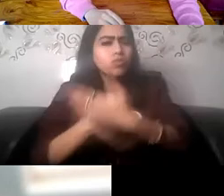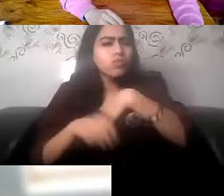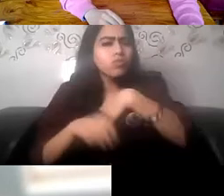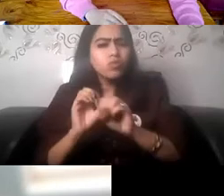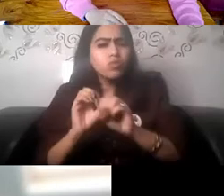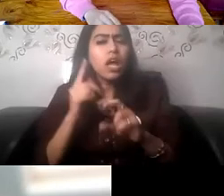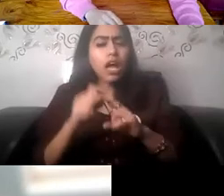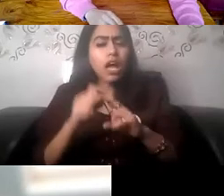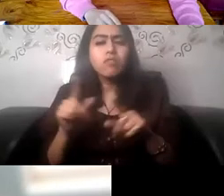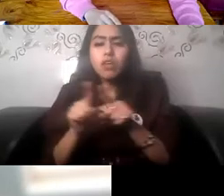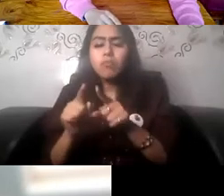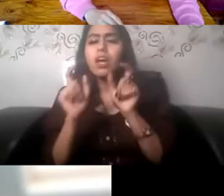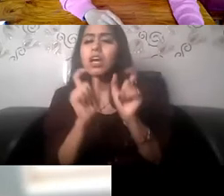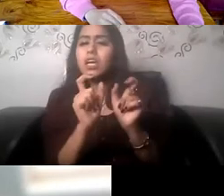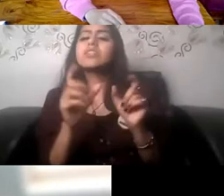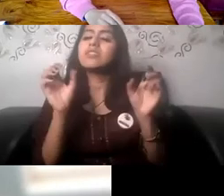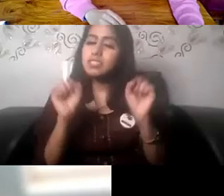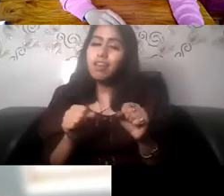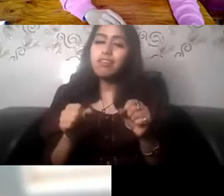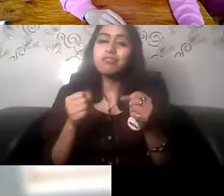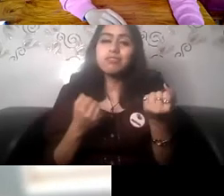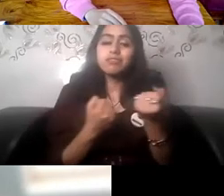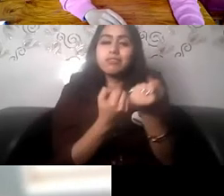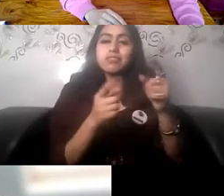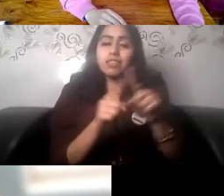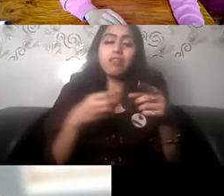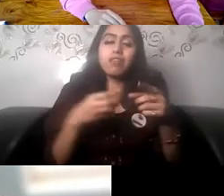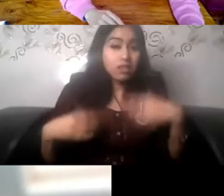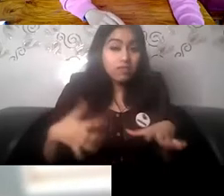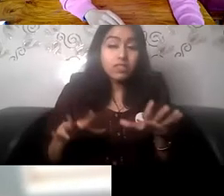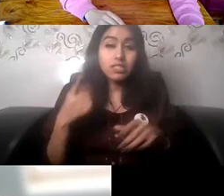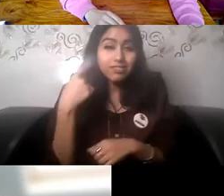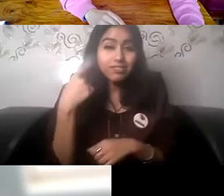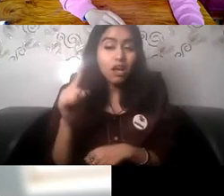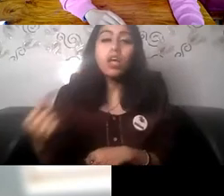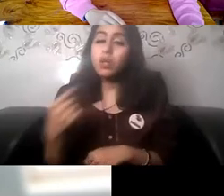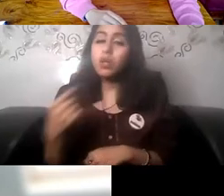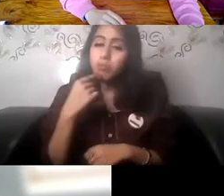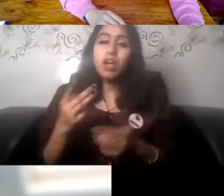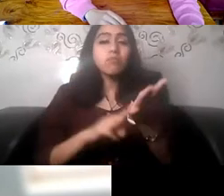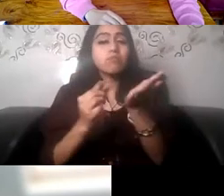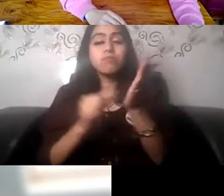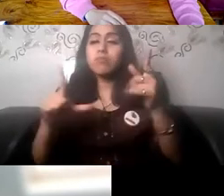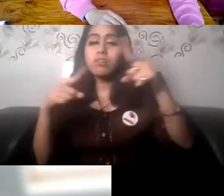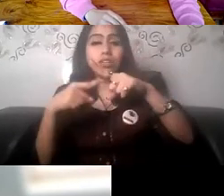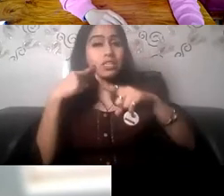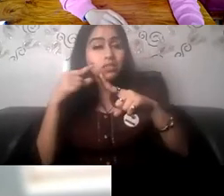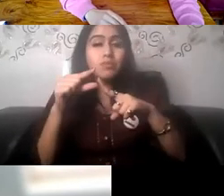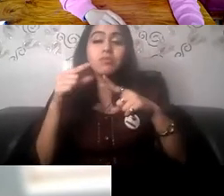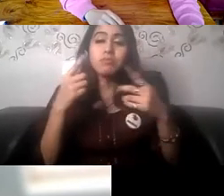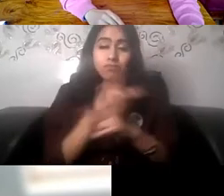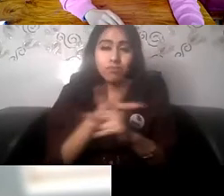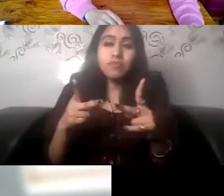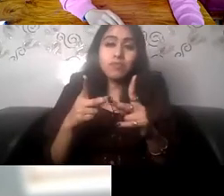who are caring for them are also suffering, right? And they suffer in multiple ways as well, sometimes much more than